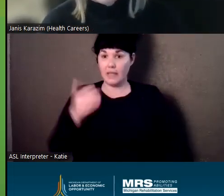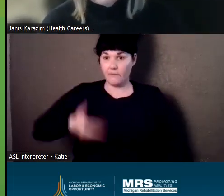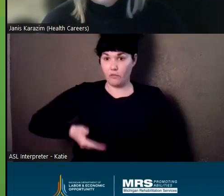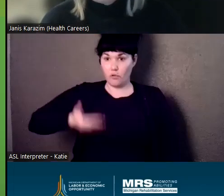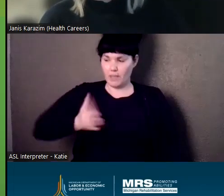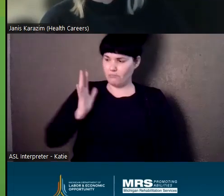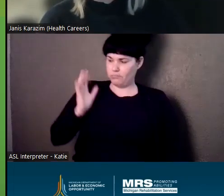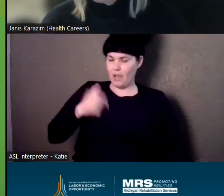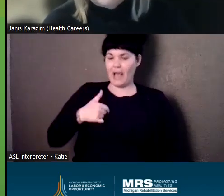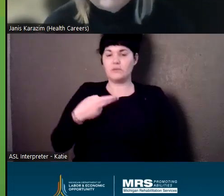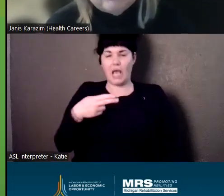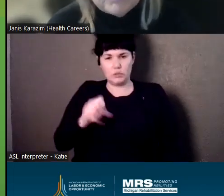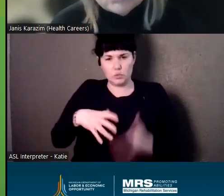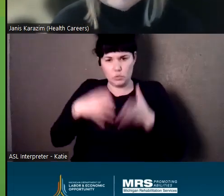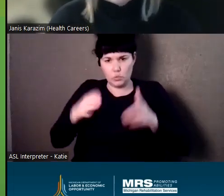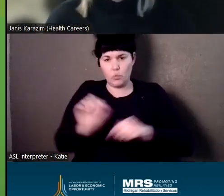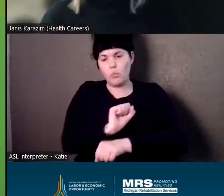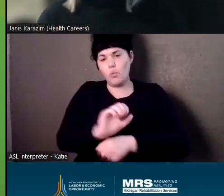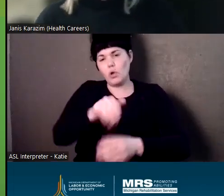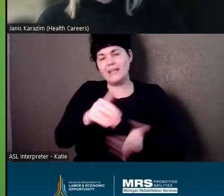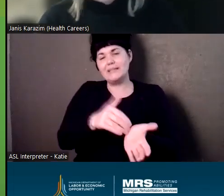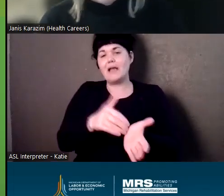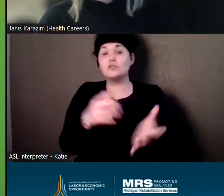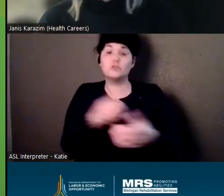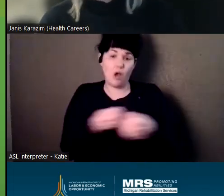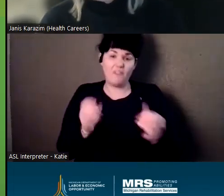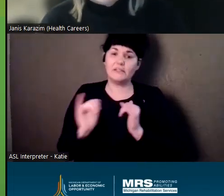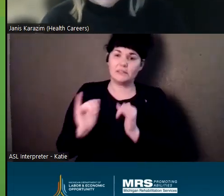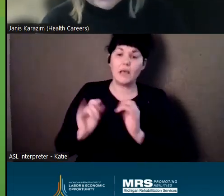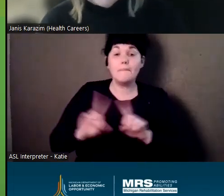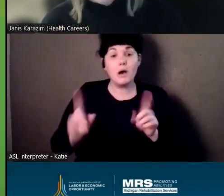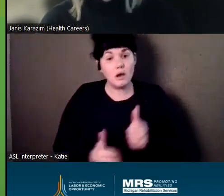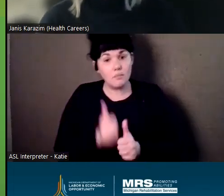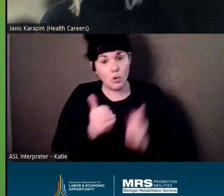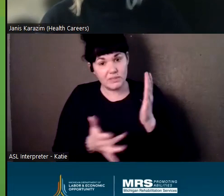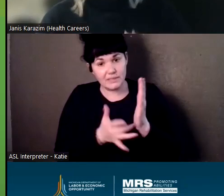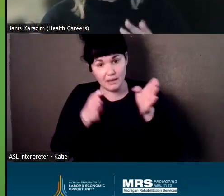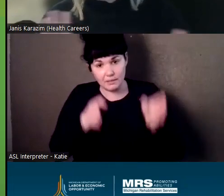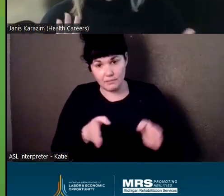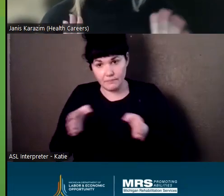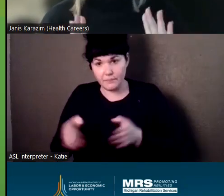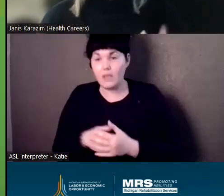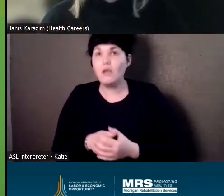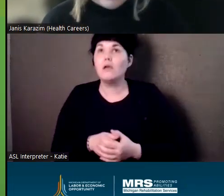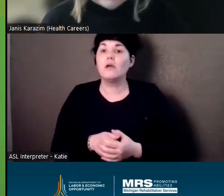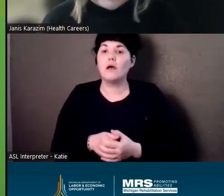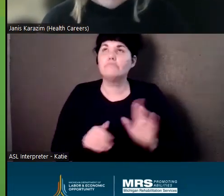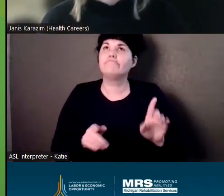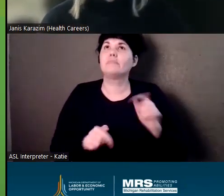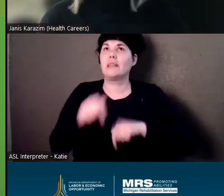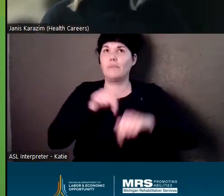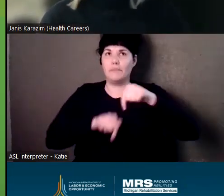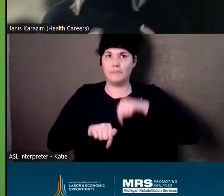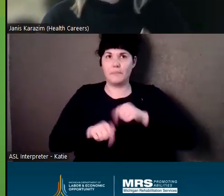in high school. But most technologists and technicians, let me back up.